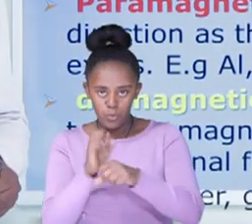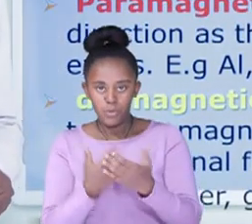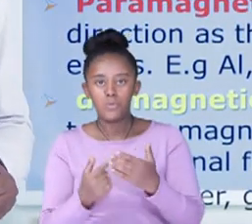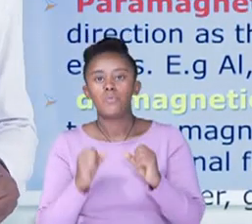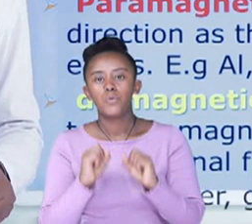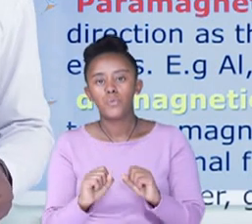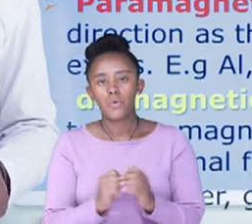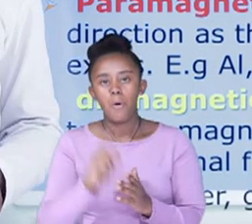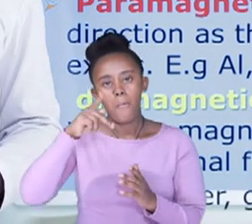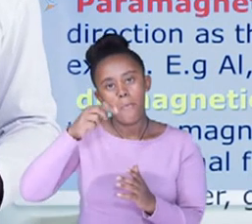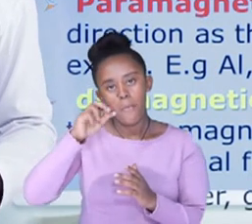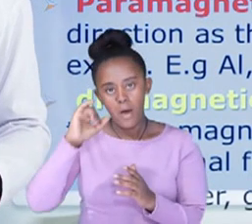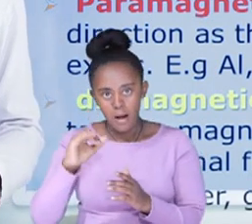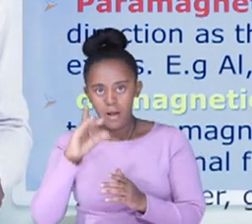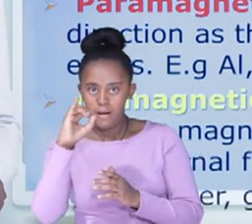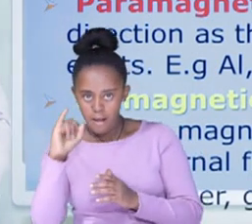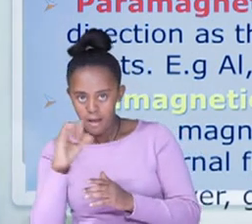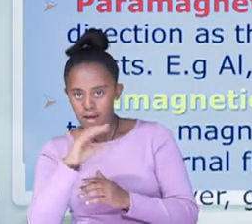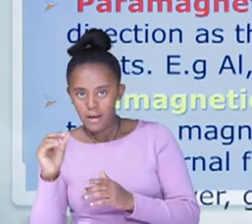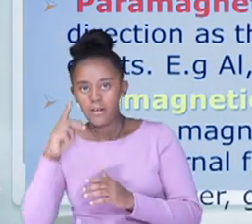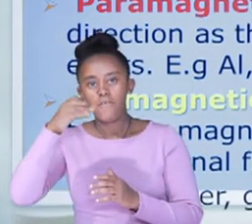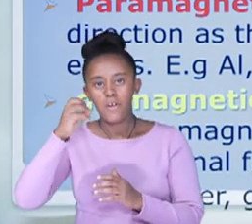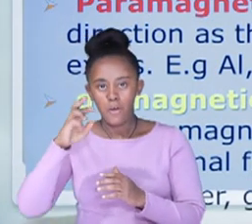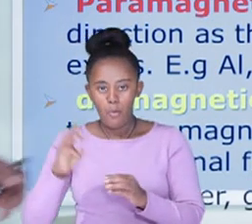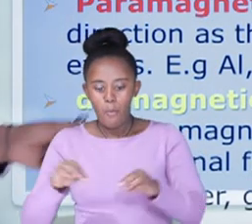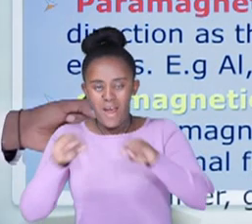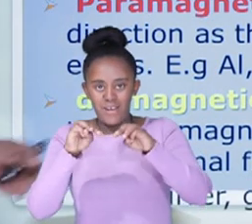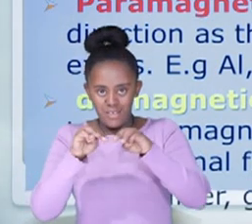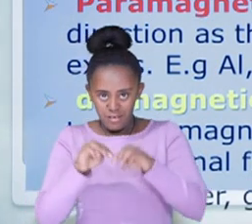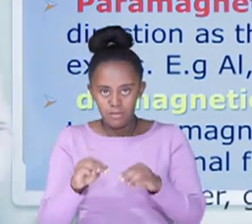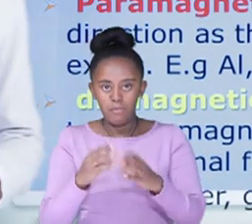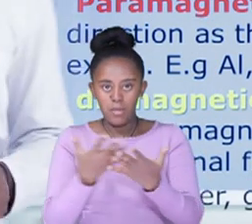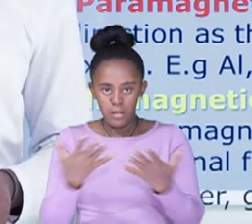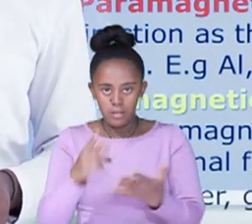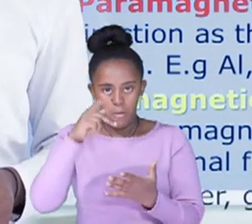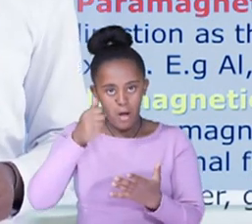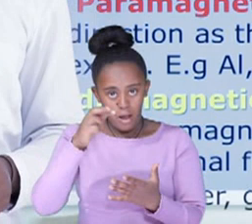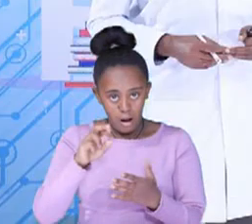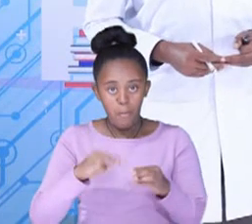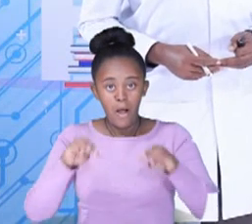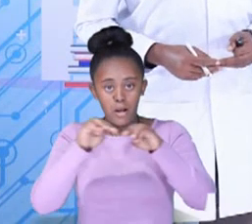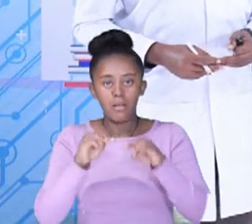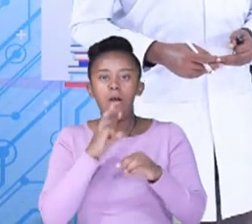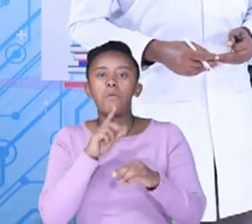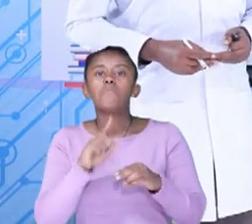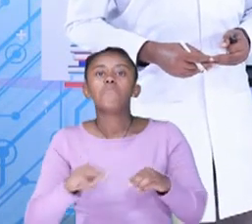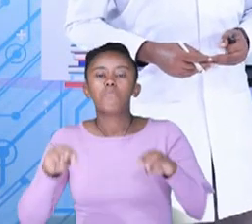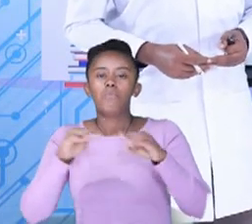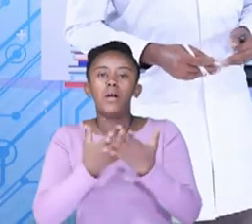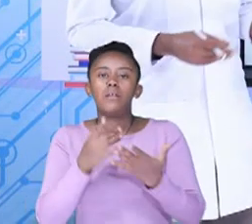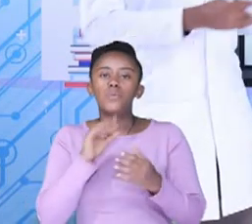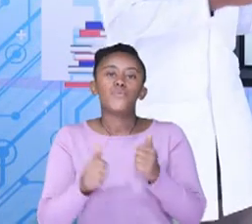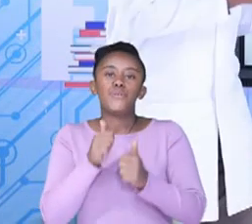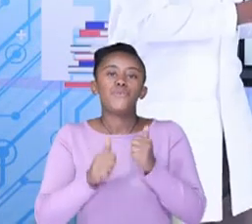it into paramagnetic, diamagnetic, and ferromagnetic materials. Paramagnetic materials are materials which